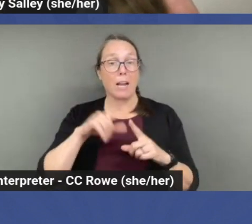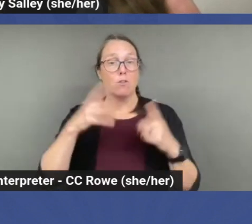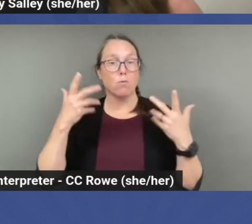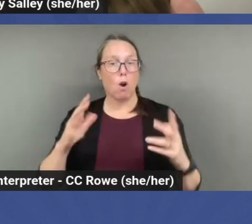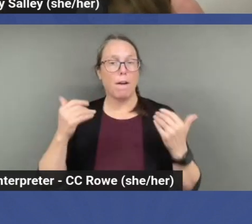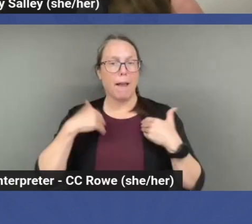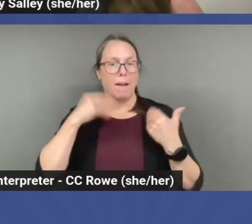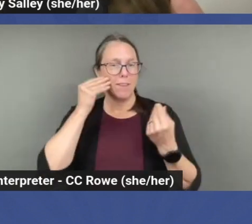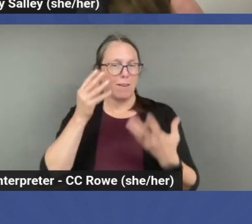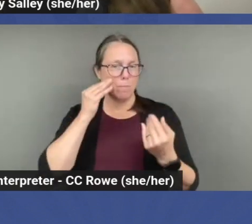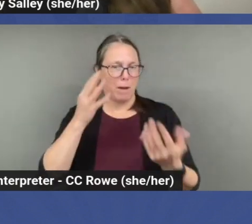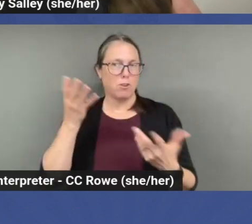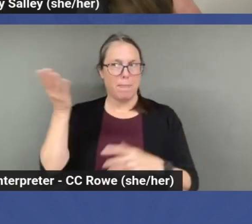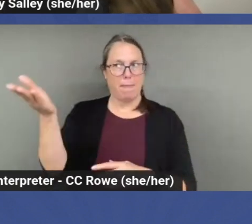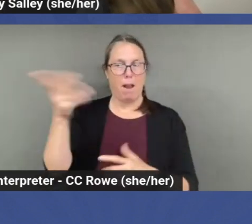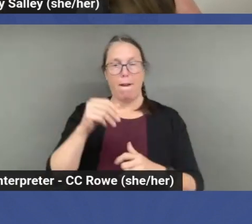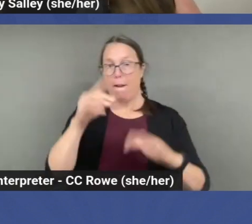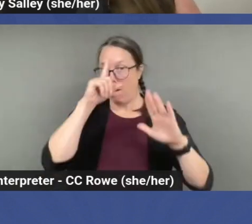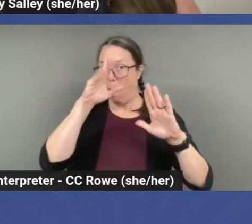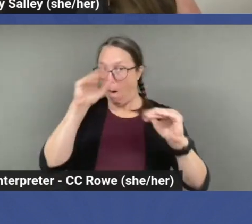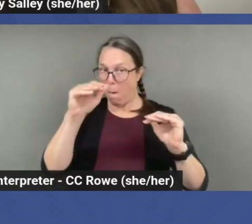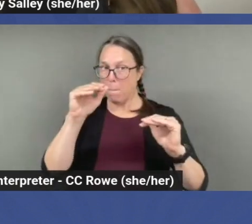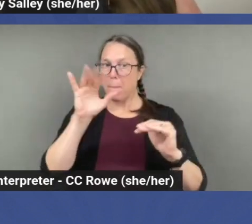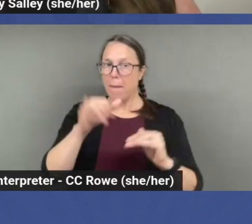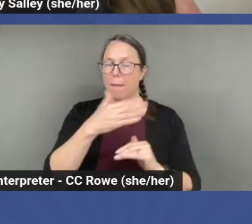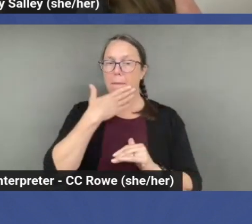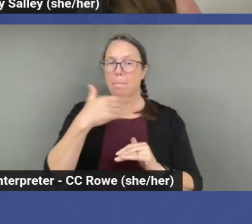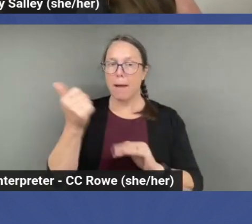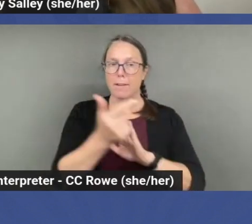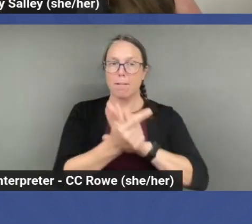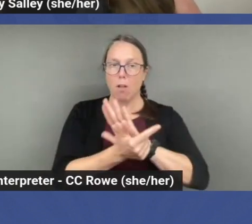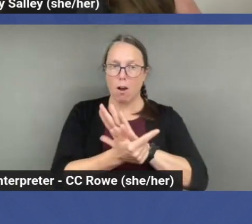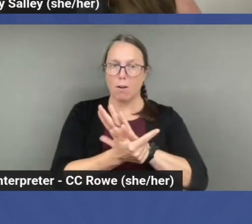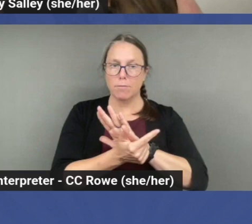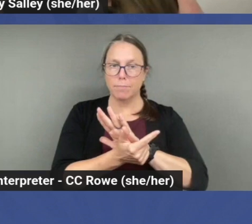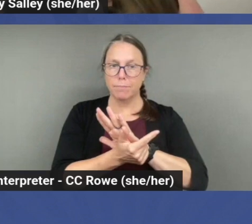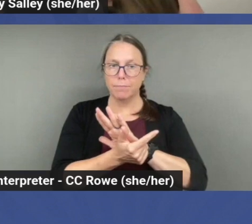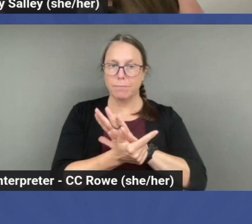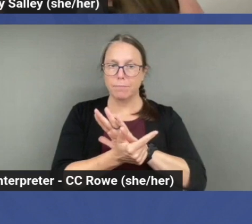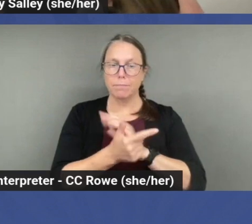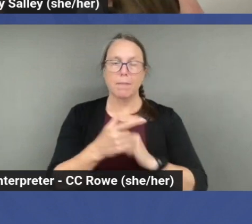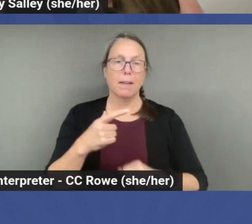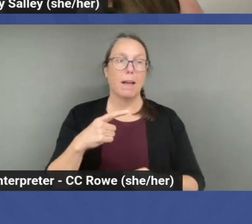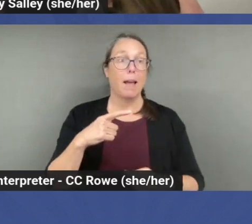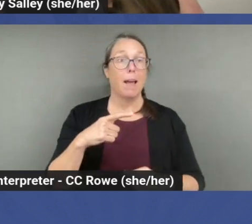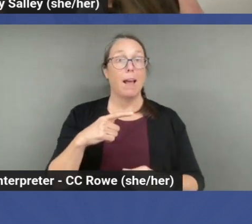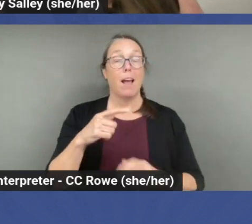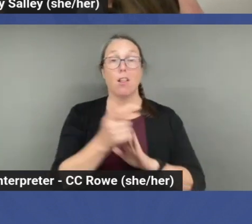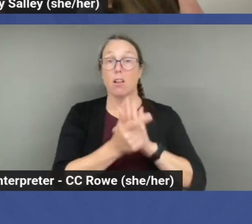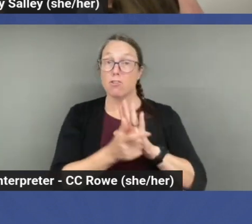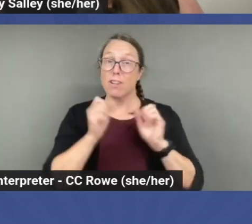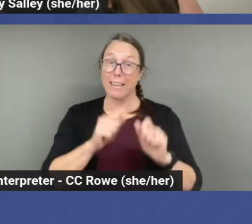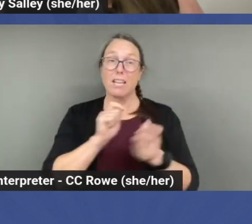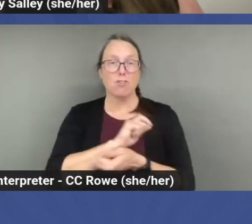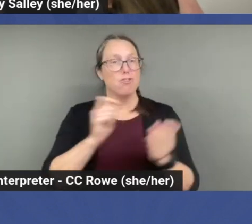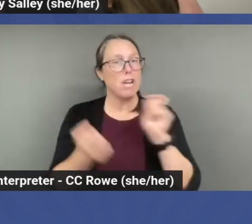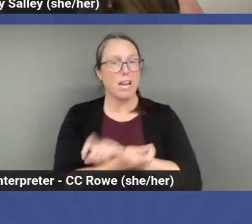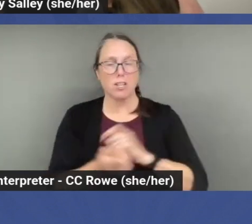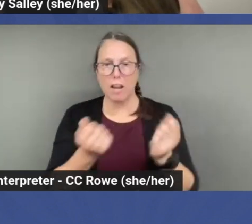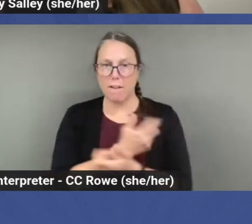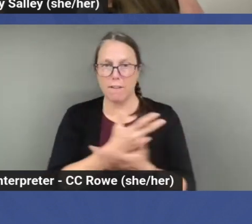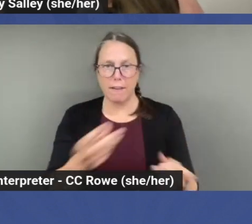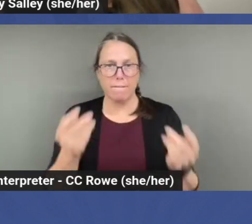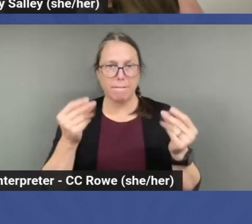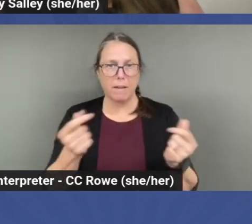mean, hope for the best, no, like legislations, I mean, could change and adjust, thinking about the public